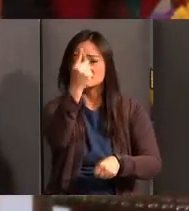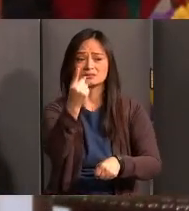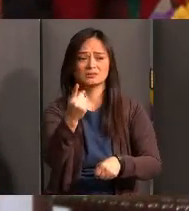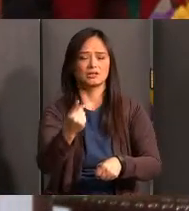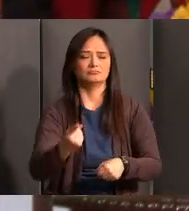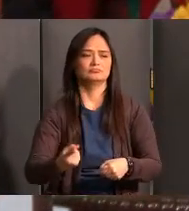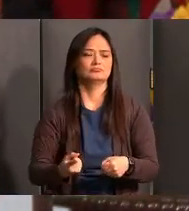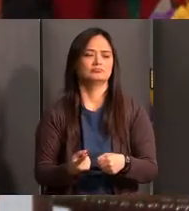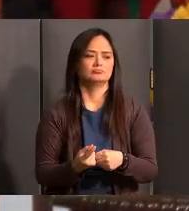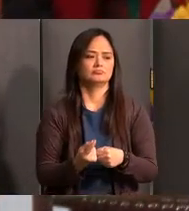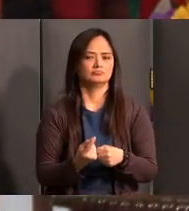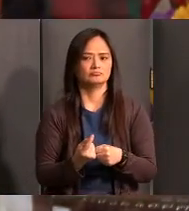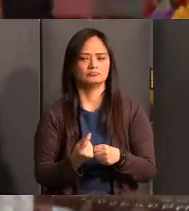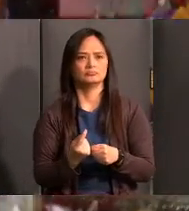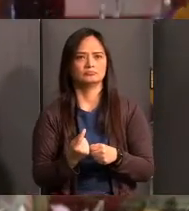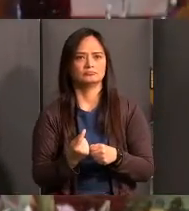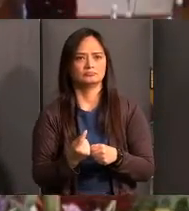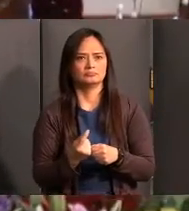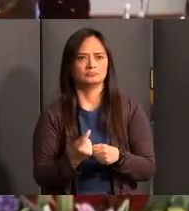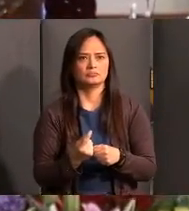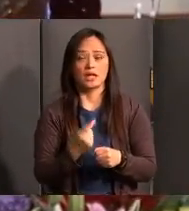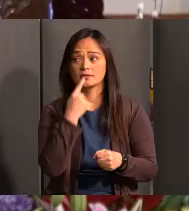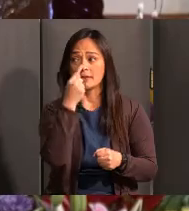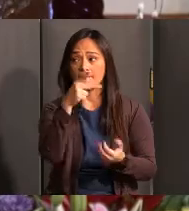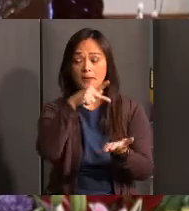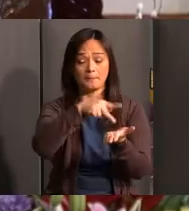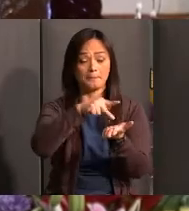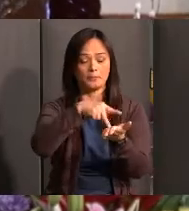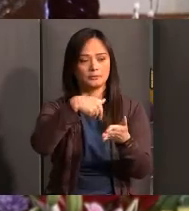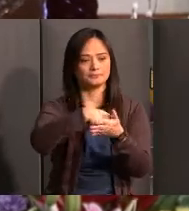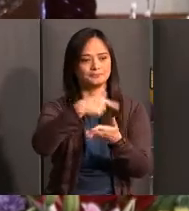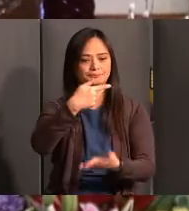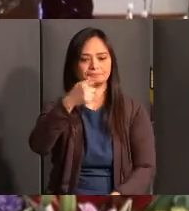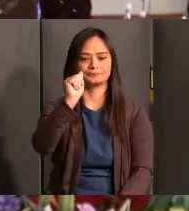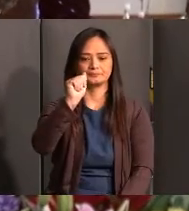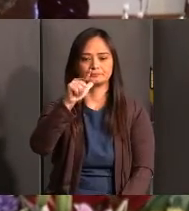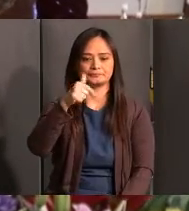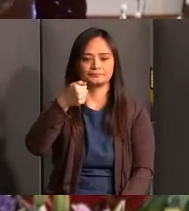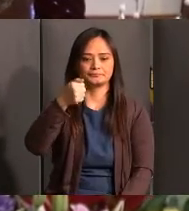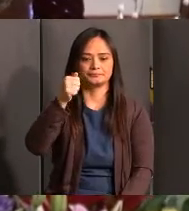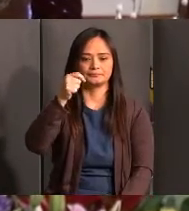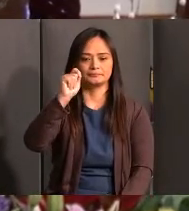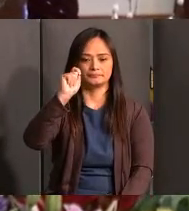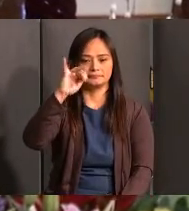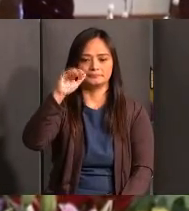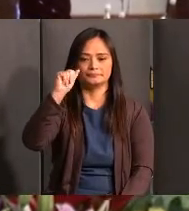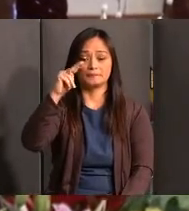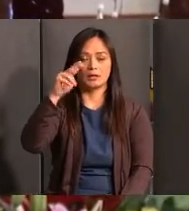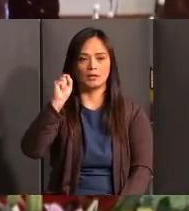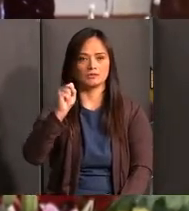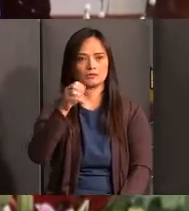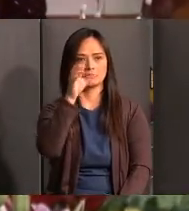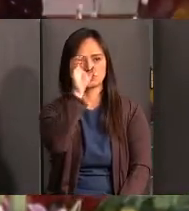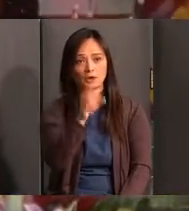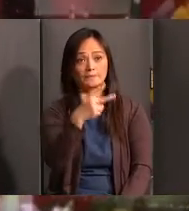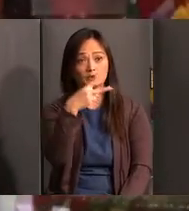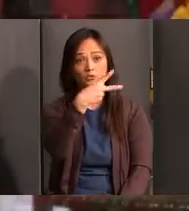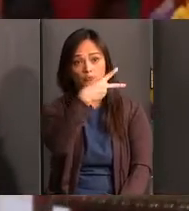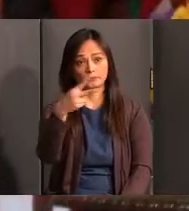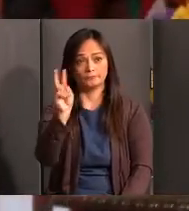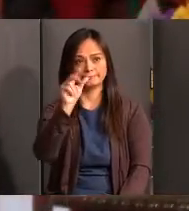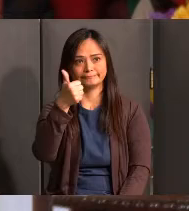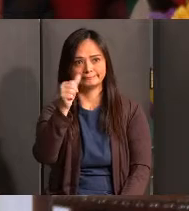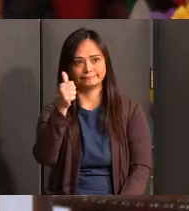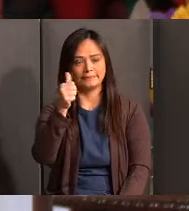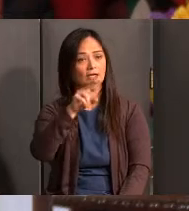Paul, anong sabi ni Paul sa Galatians 2:20? Ang sabi niya,